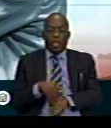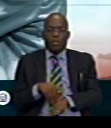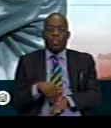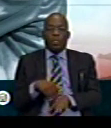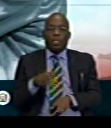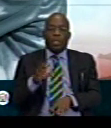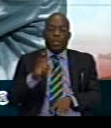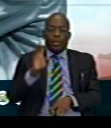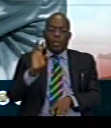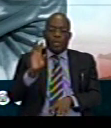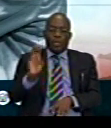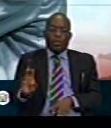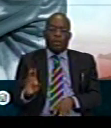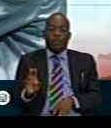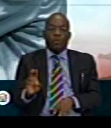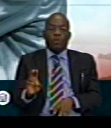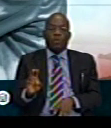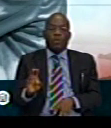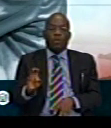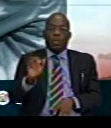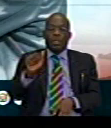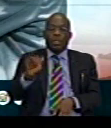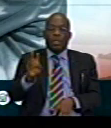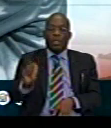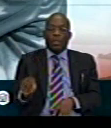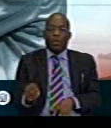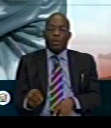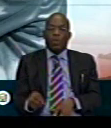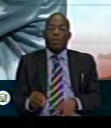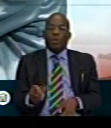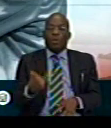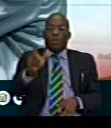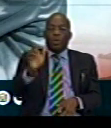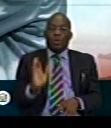Que Dieu vous bénisse. God bless you.